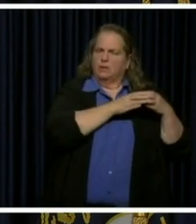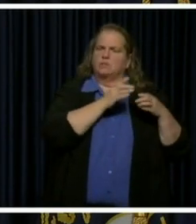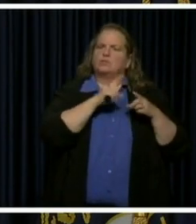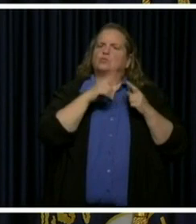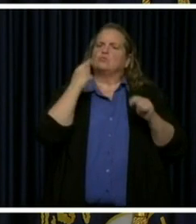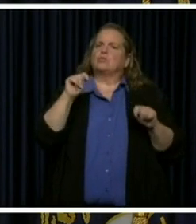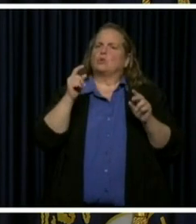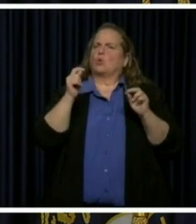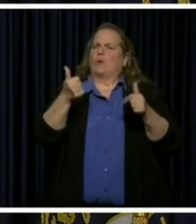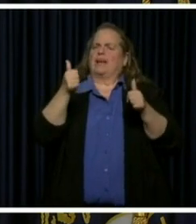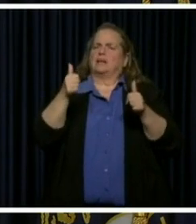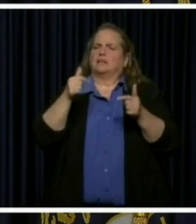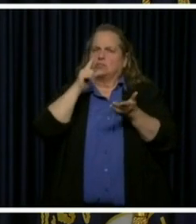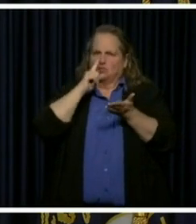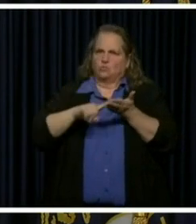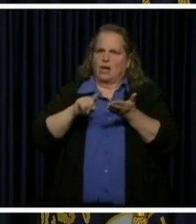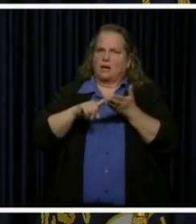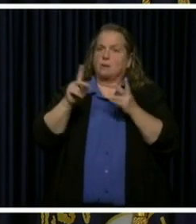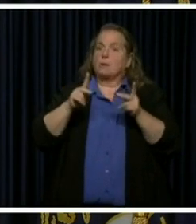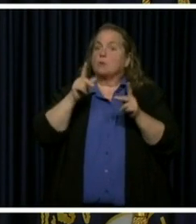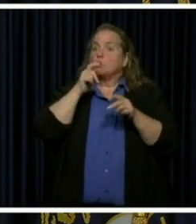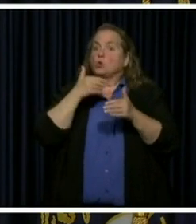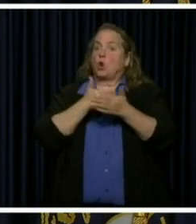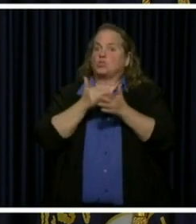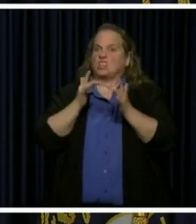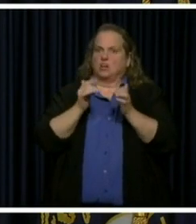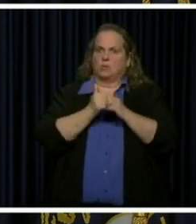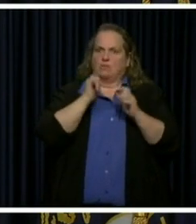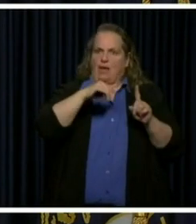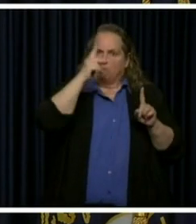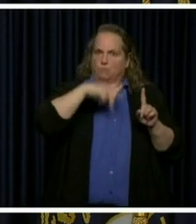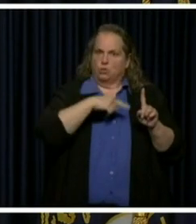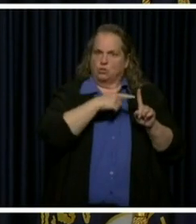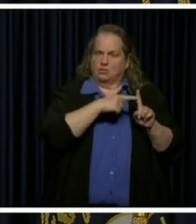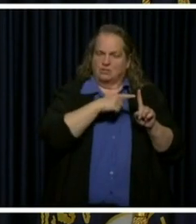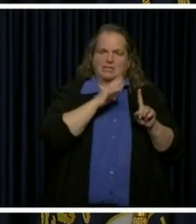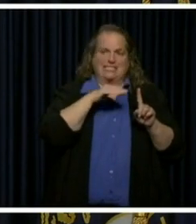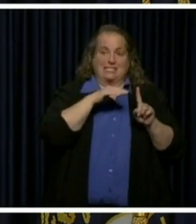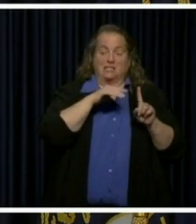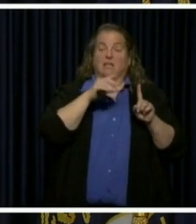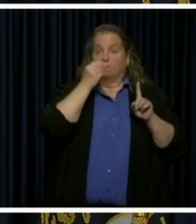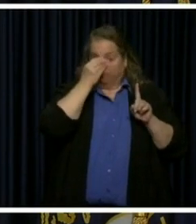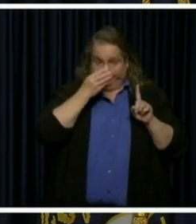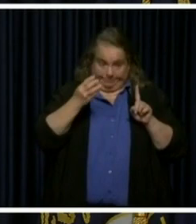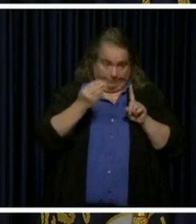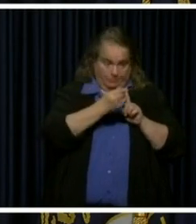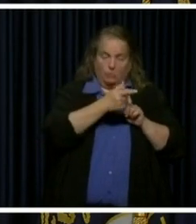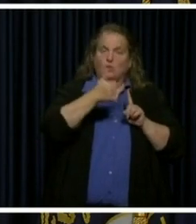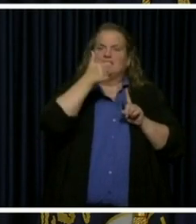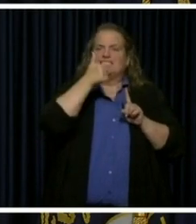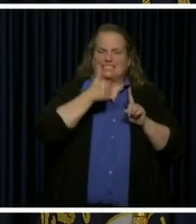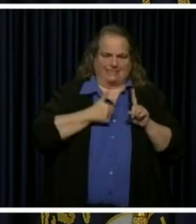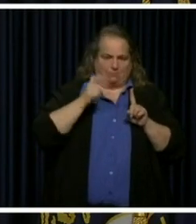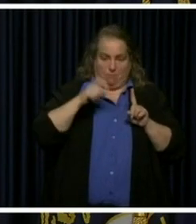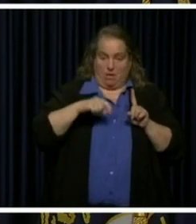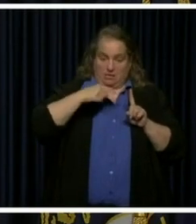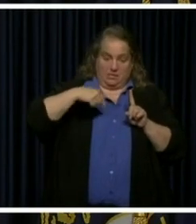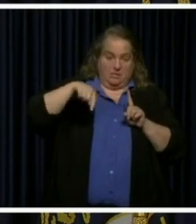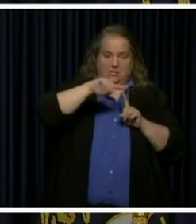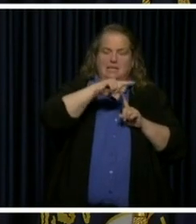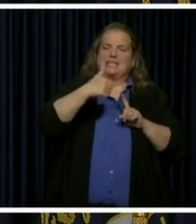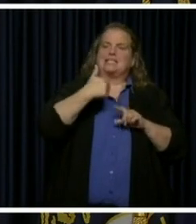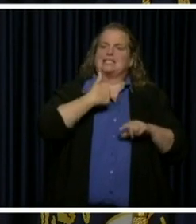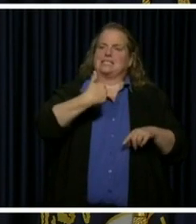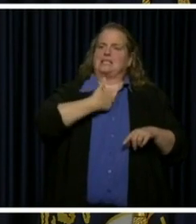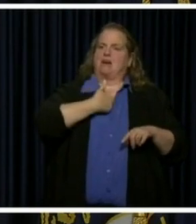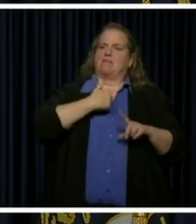quickly track those that have been in very close contact with them, ask them to self-isolate to prevent any further spread.